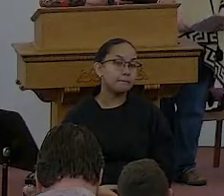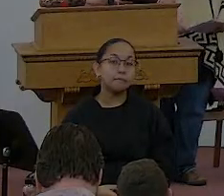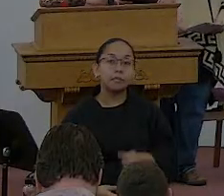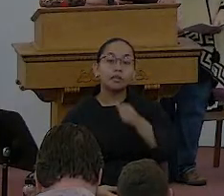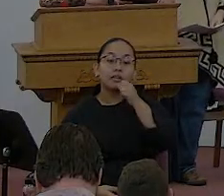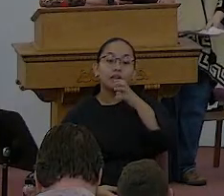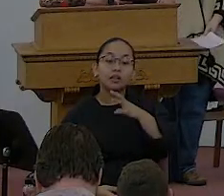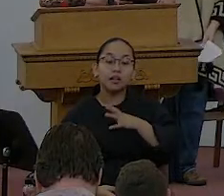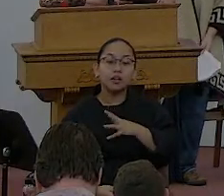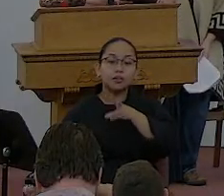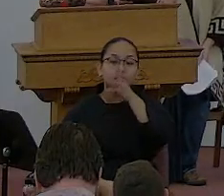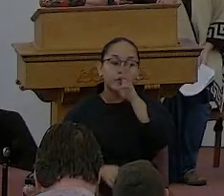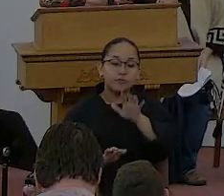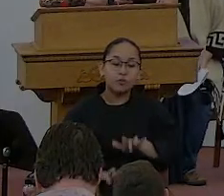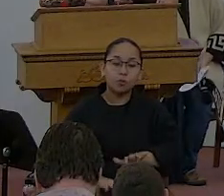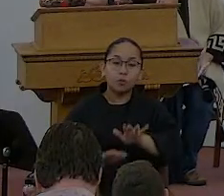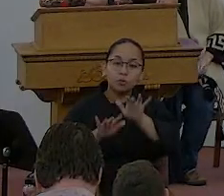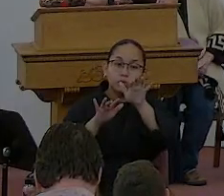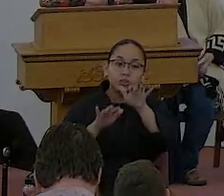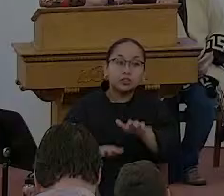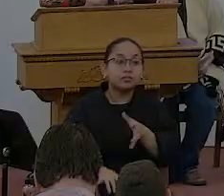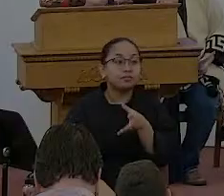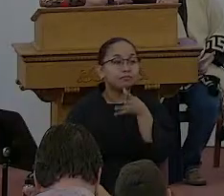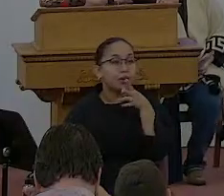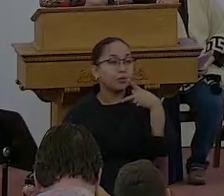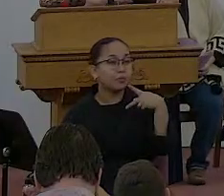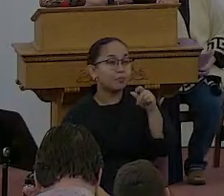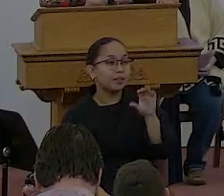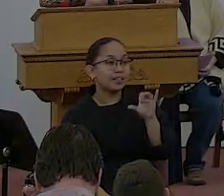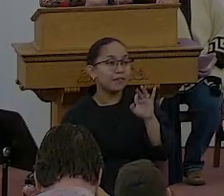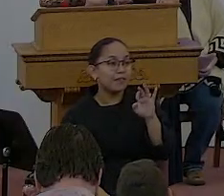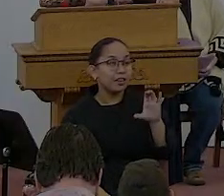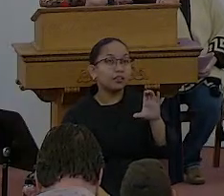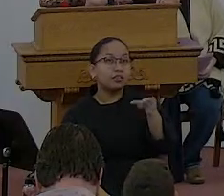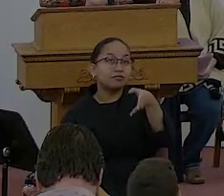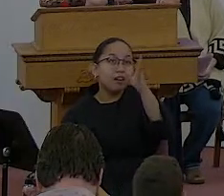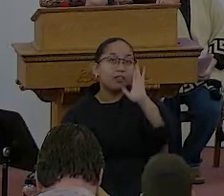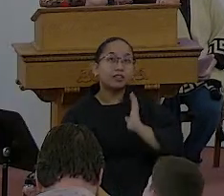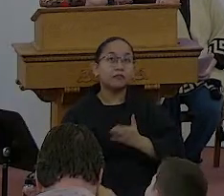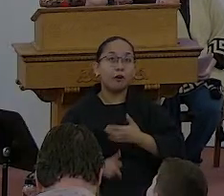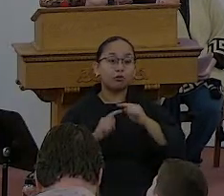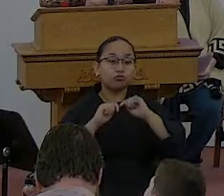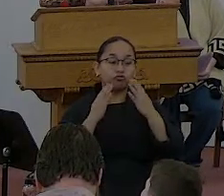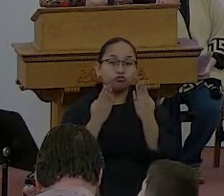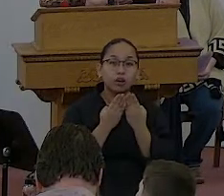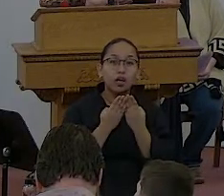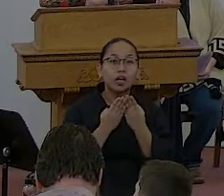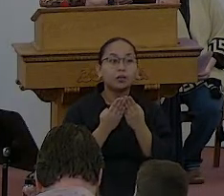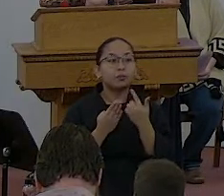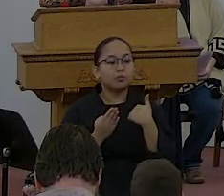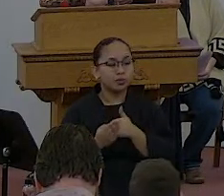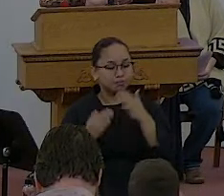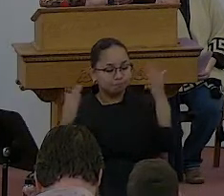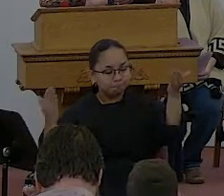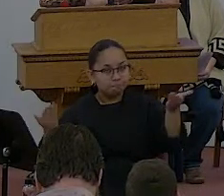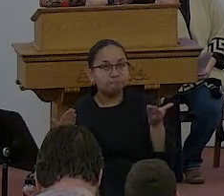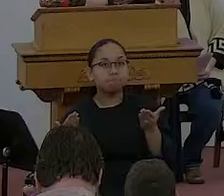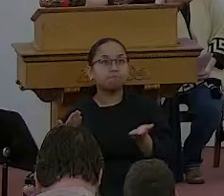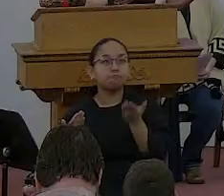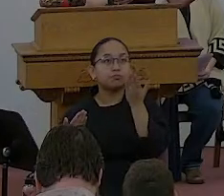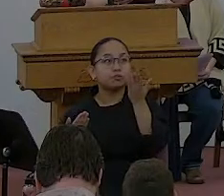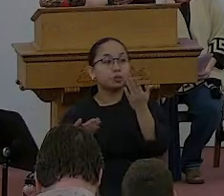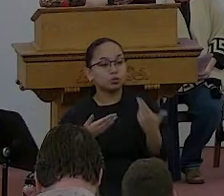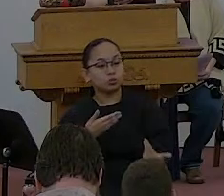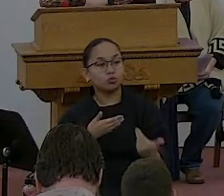Lady of the oceans, Mother Pacific, goddess of our tribes, we invite you to join us in our